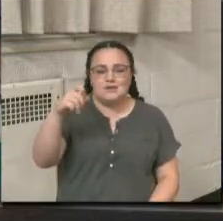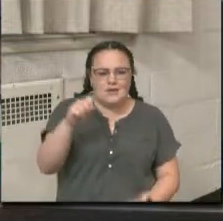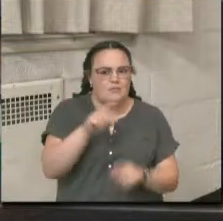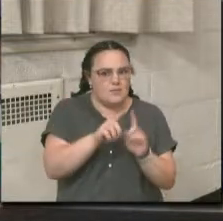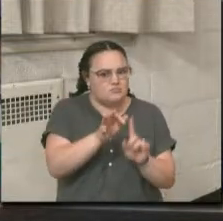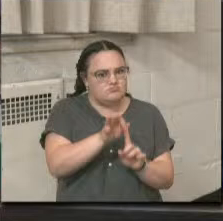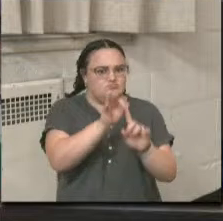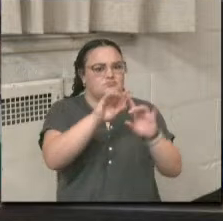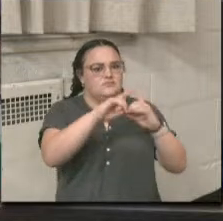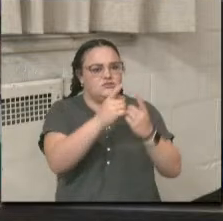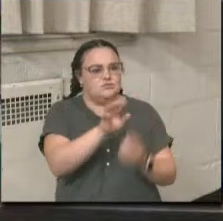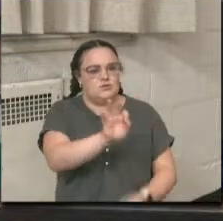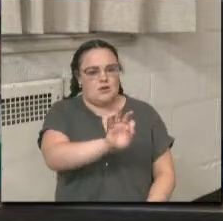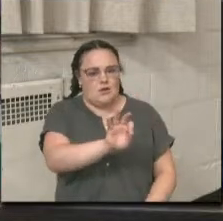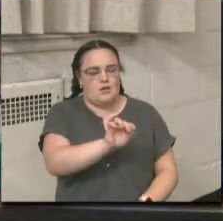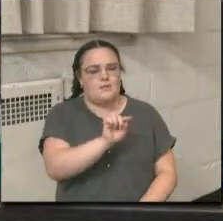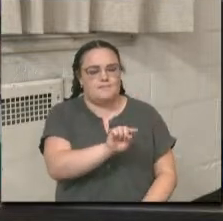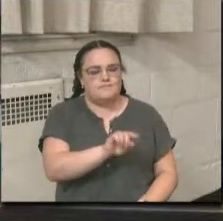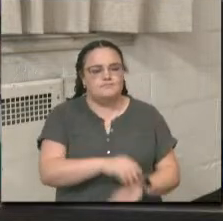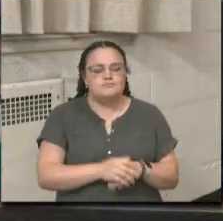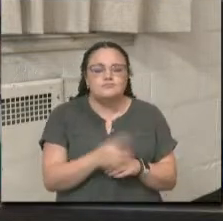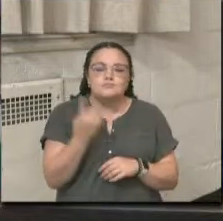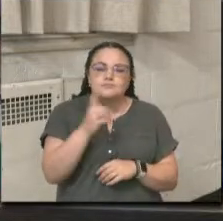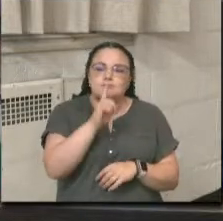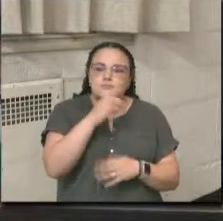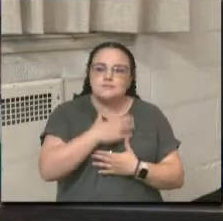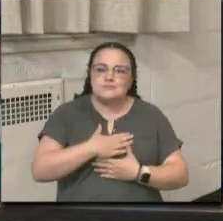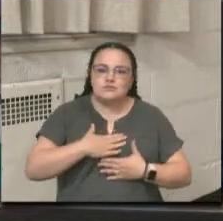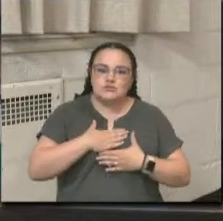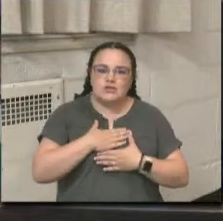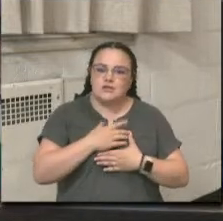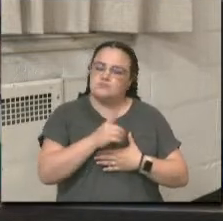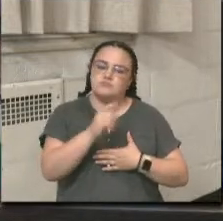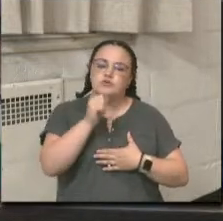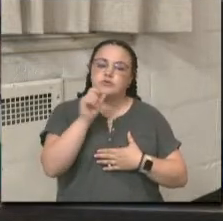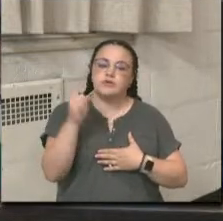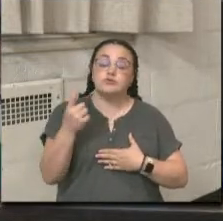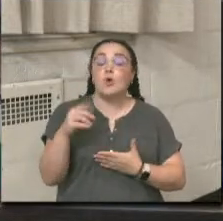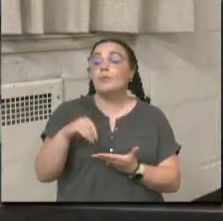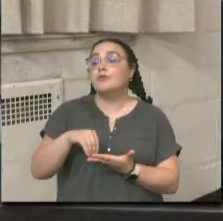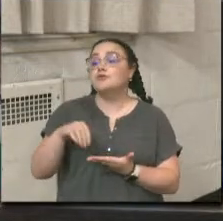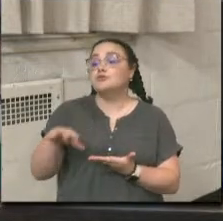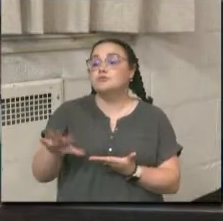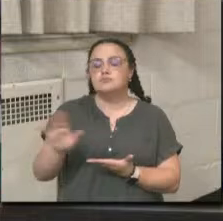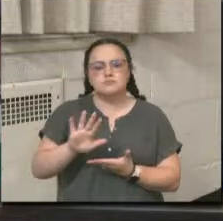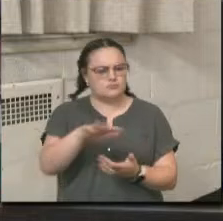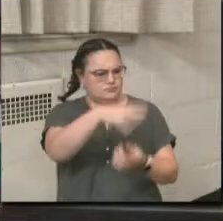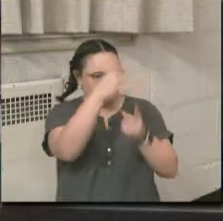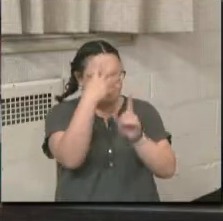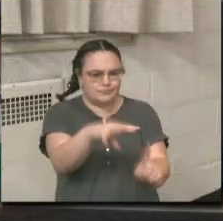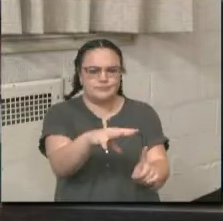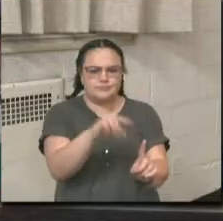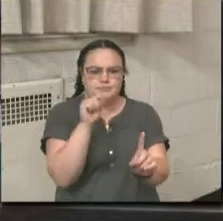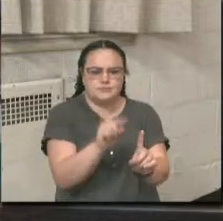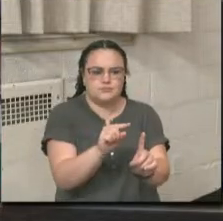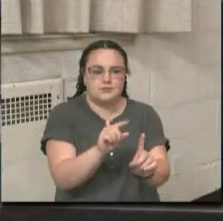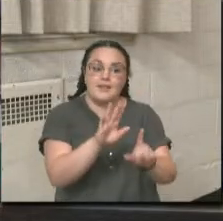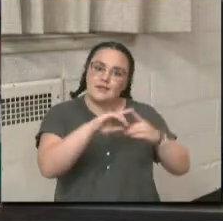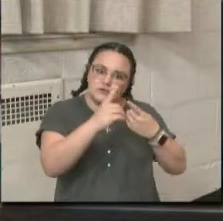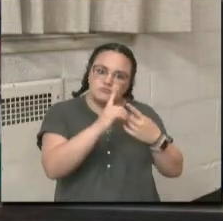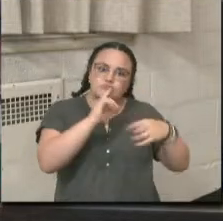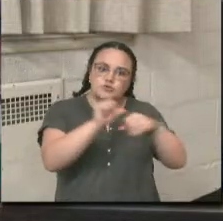well. And something else I really appreciated was how you highlighted them. I don't see many students being highlighted by their